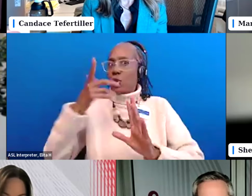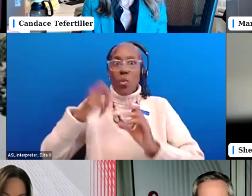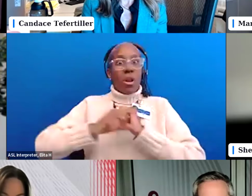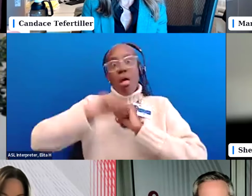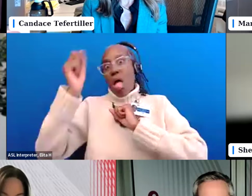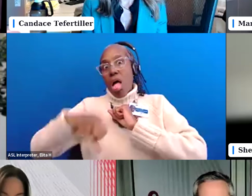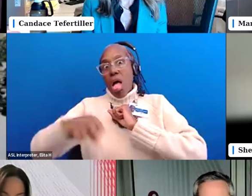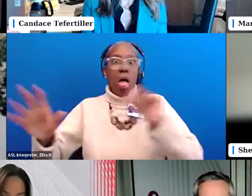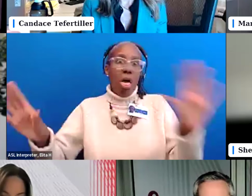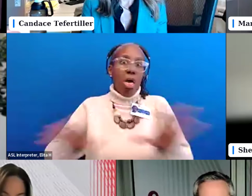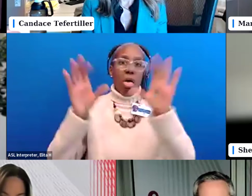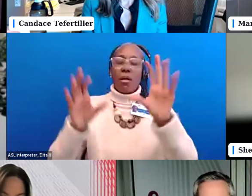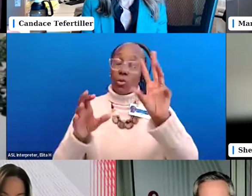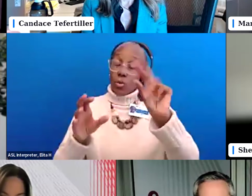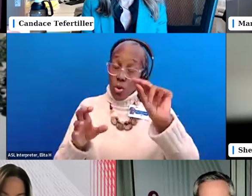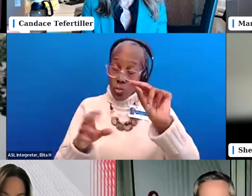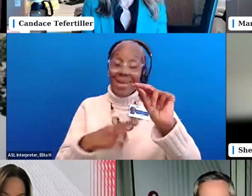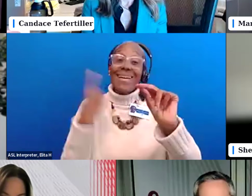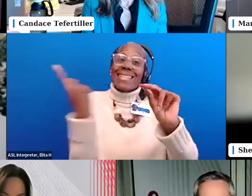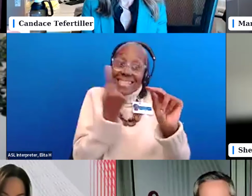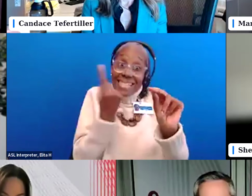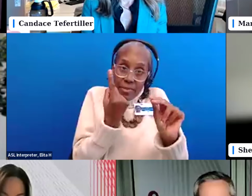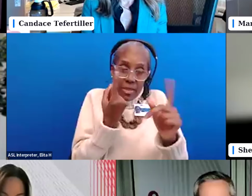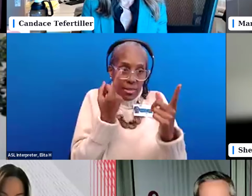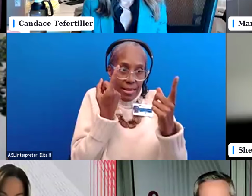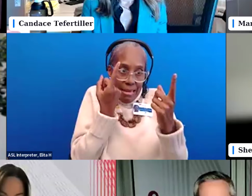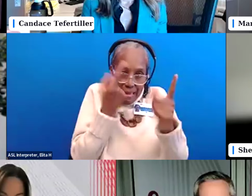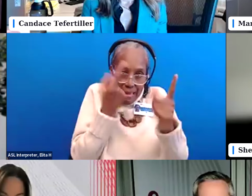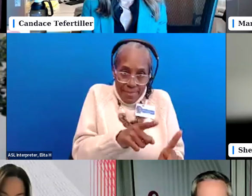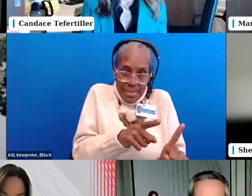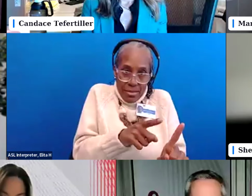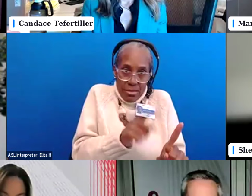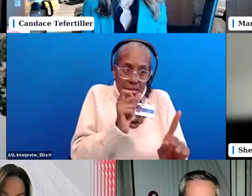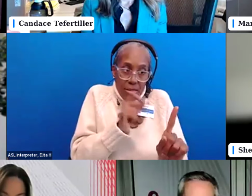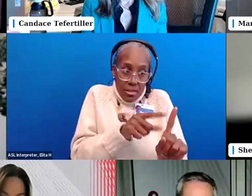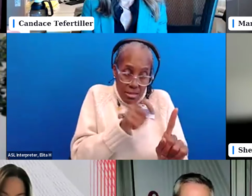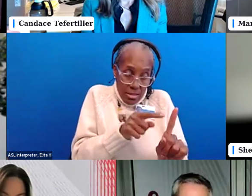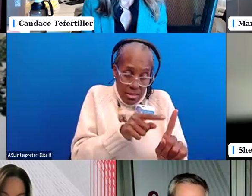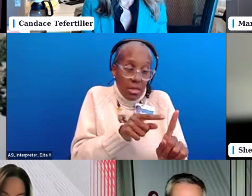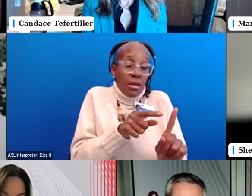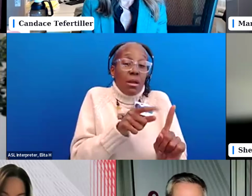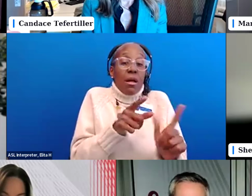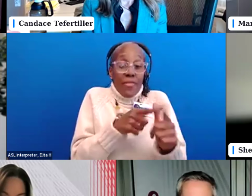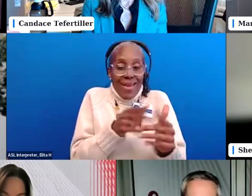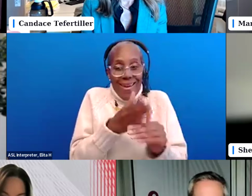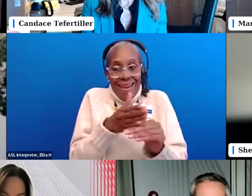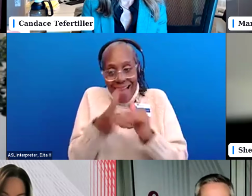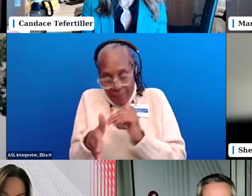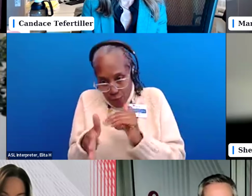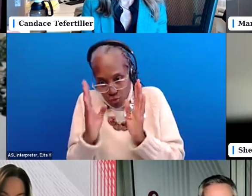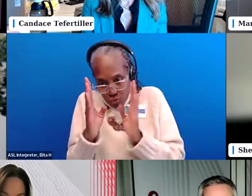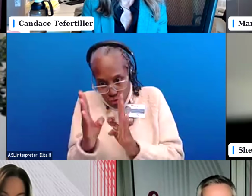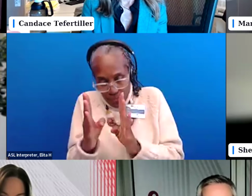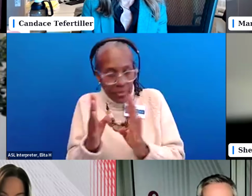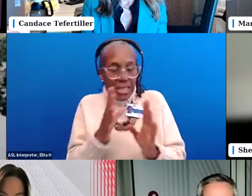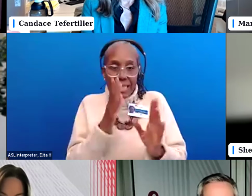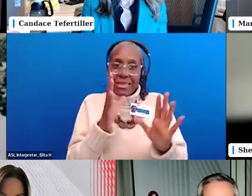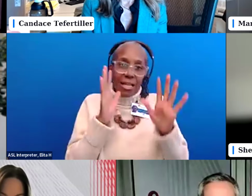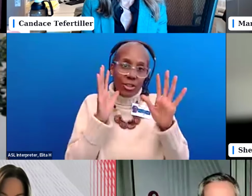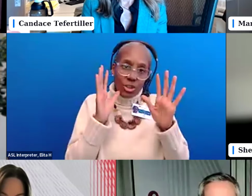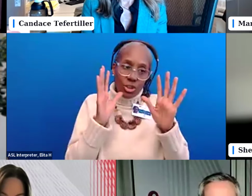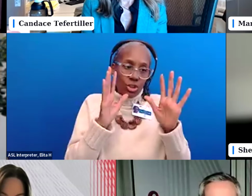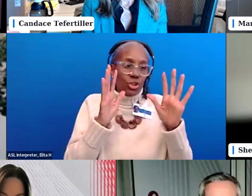stimulator where the benefits certainly outlast the time that the stimulator is running. So this isn't FES. This isn't shocking a muscle, causing it to